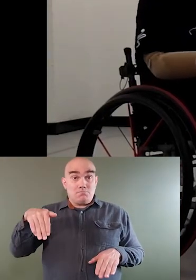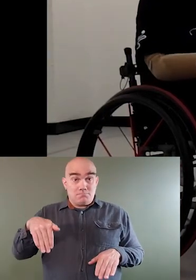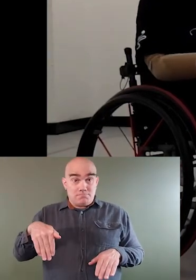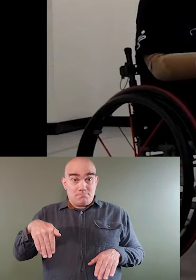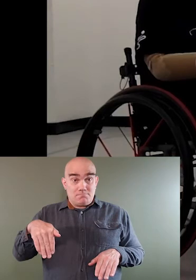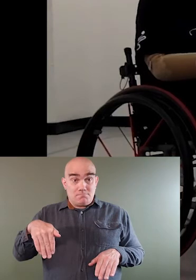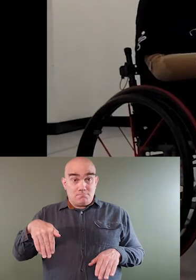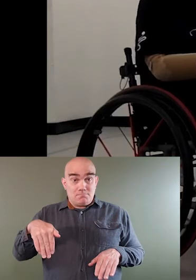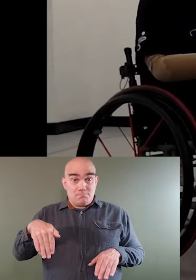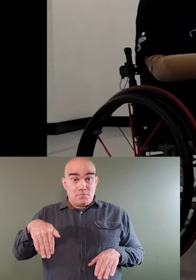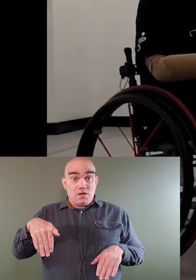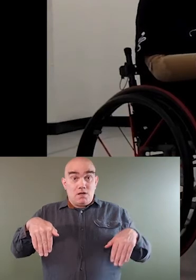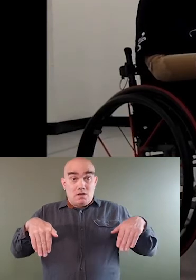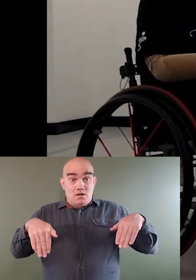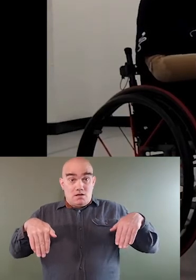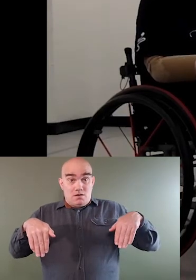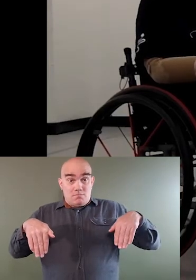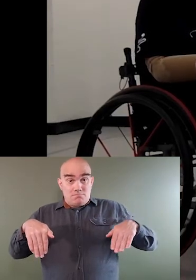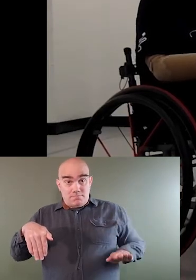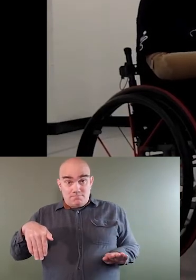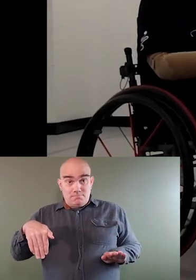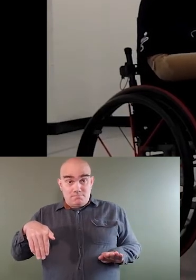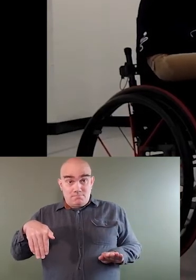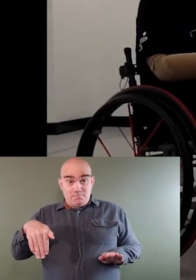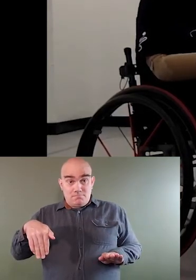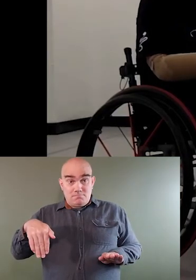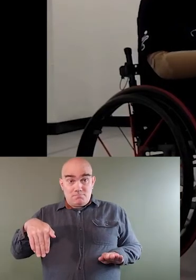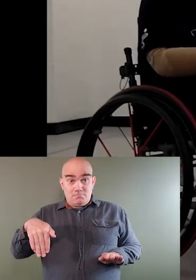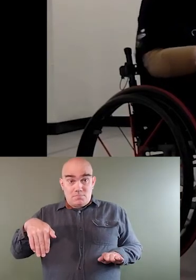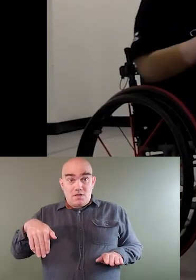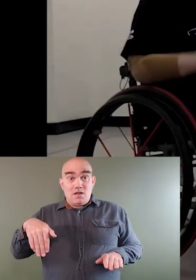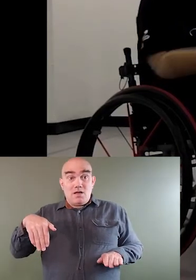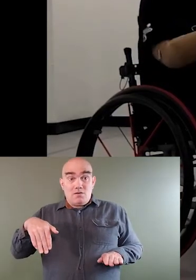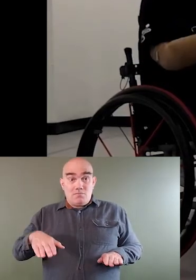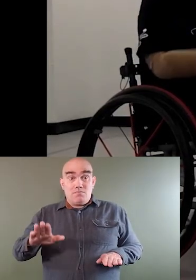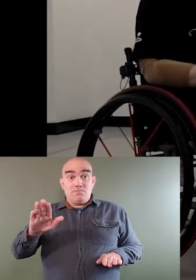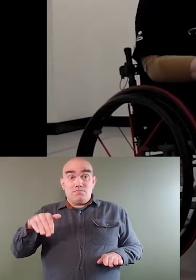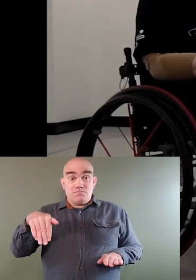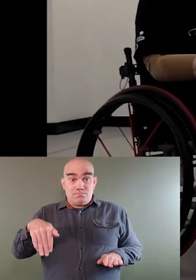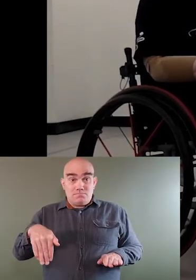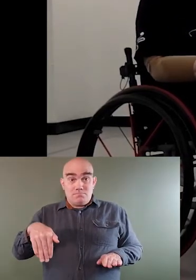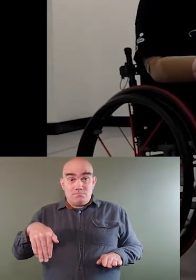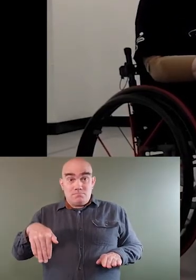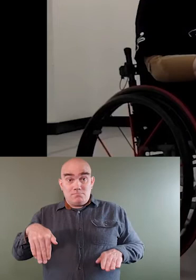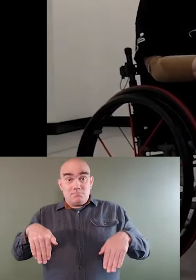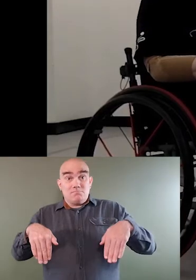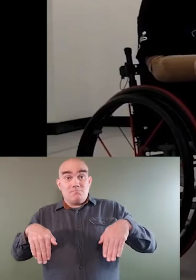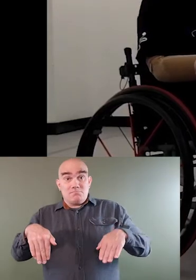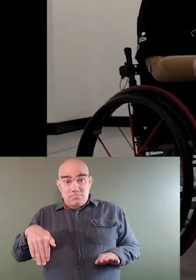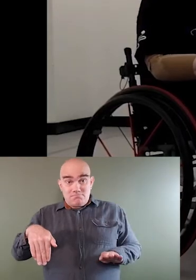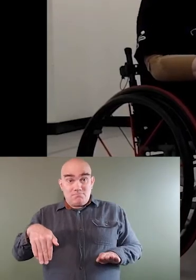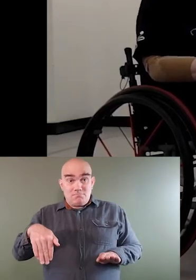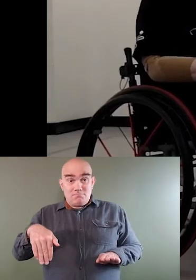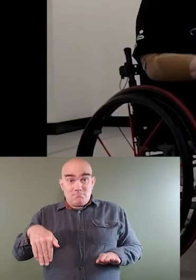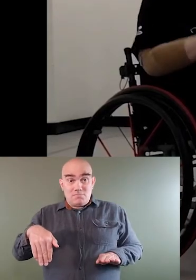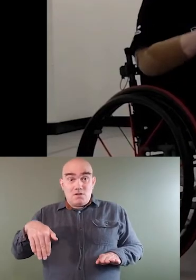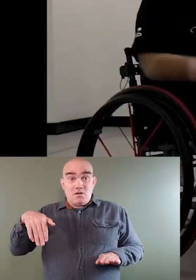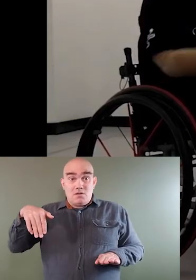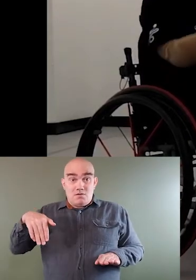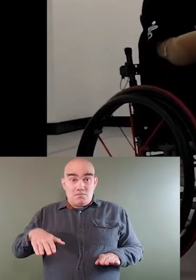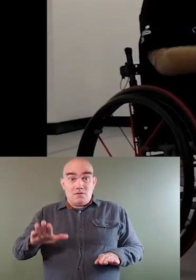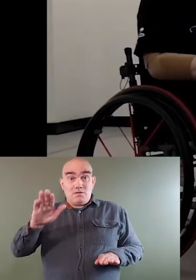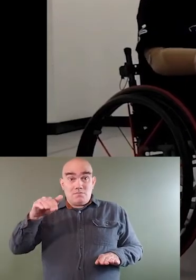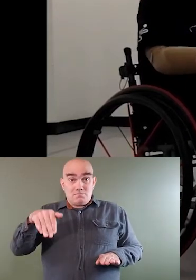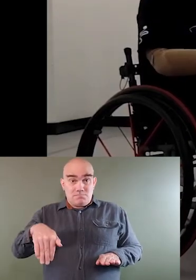land, the left heel. Again, brush, land, left heel.